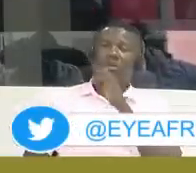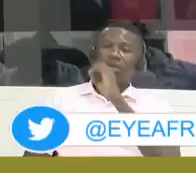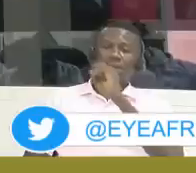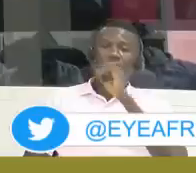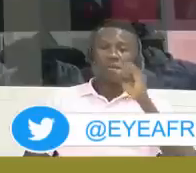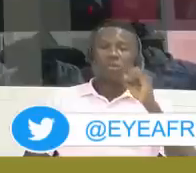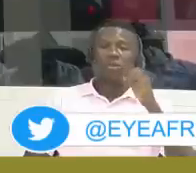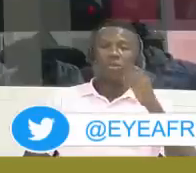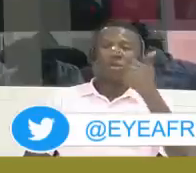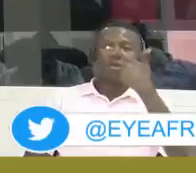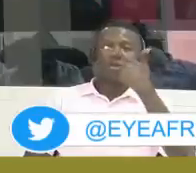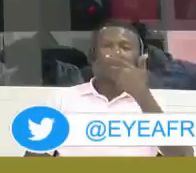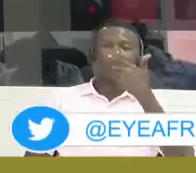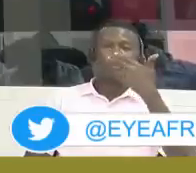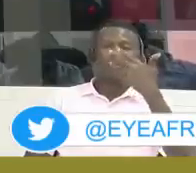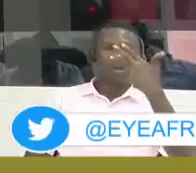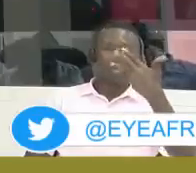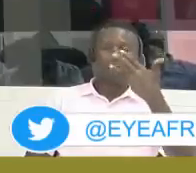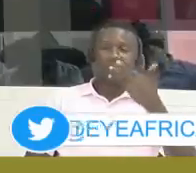0079. This will be